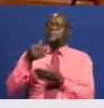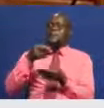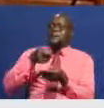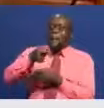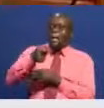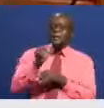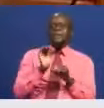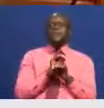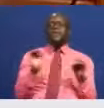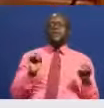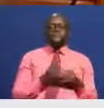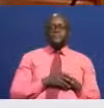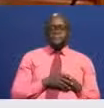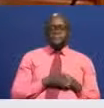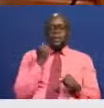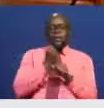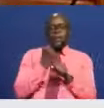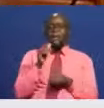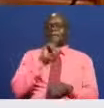process has not been even finished.